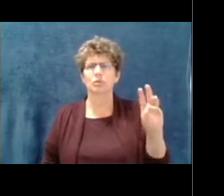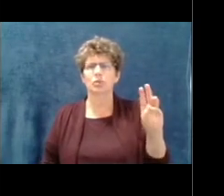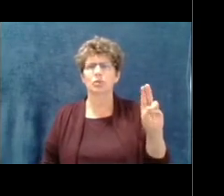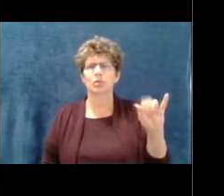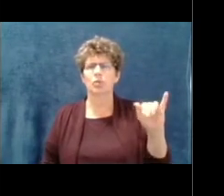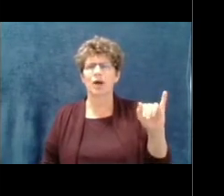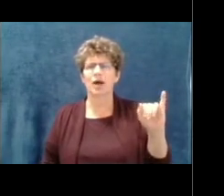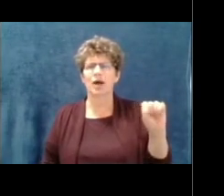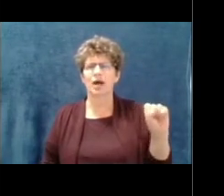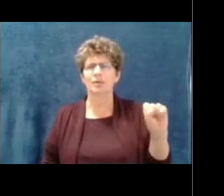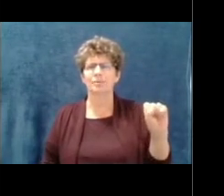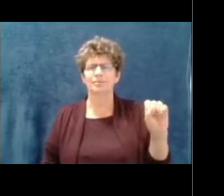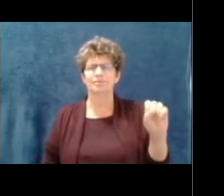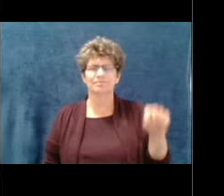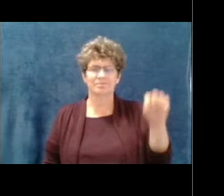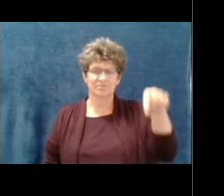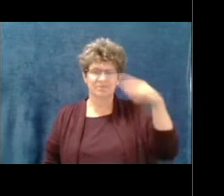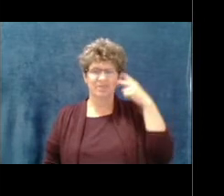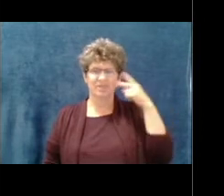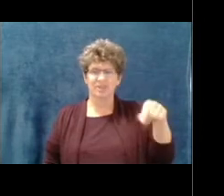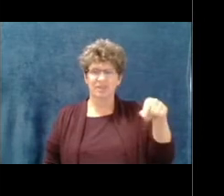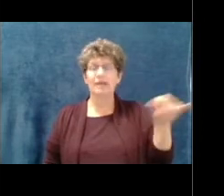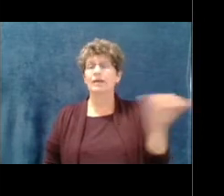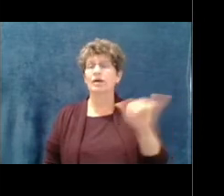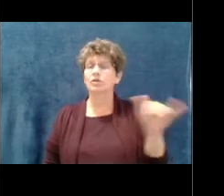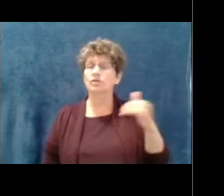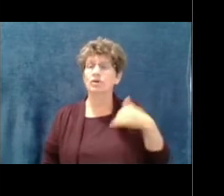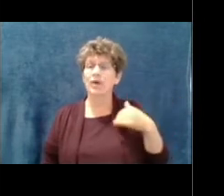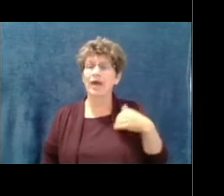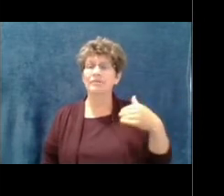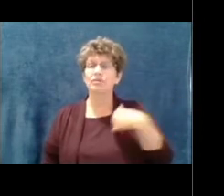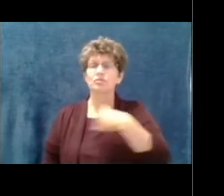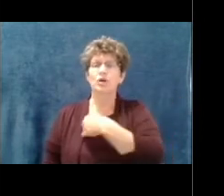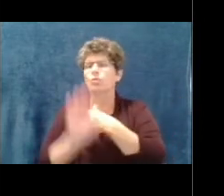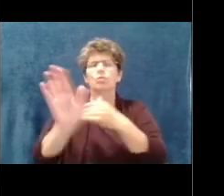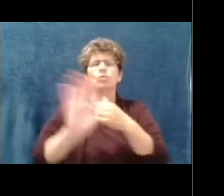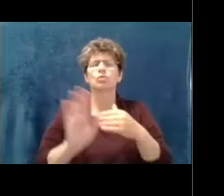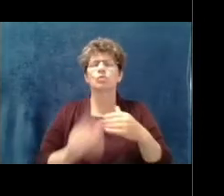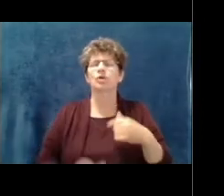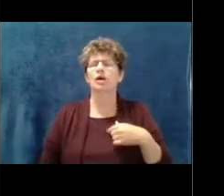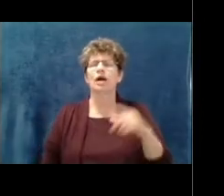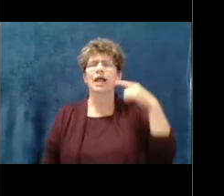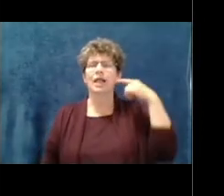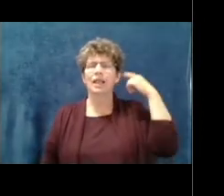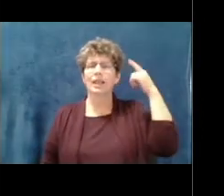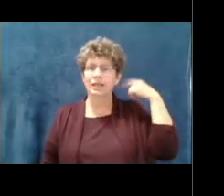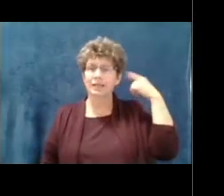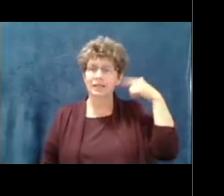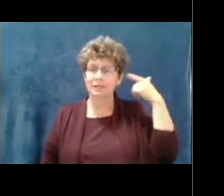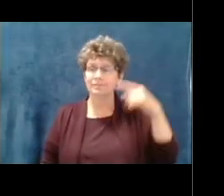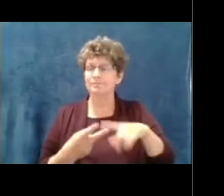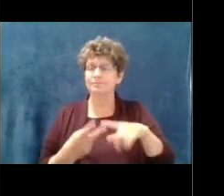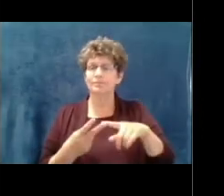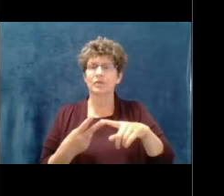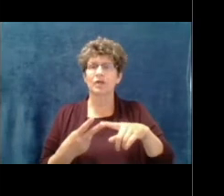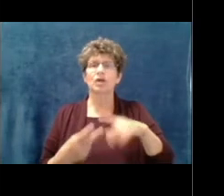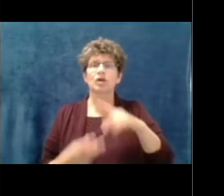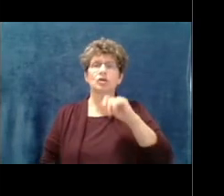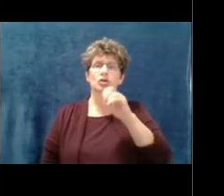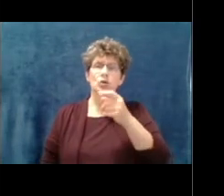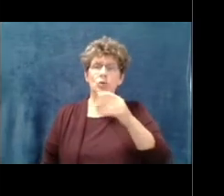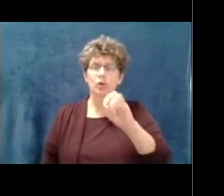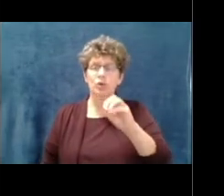London, Tokyo, Spain, South Korea, and in Qatar. And what I kind of love about this is that Louise Bourgeois